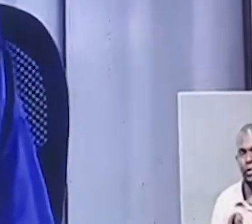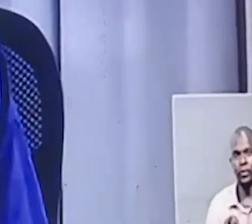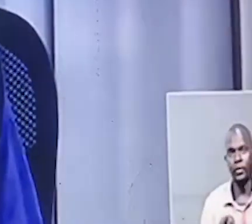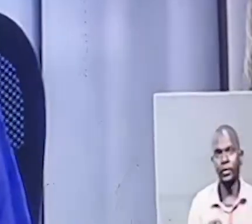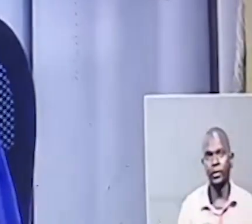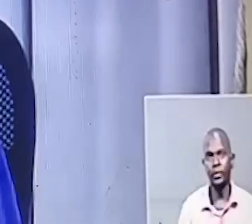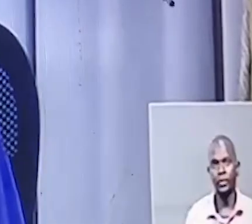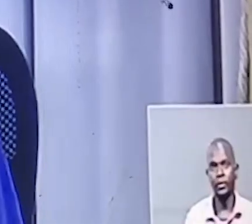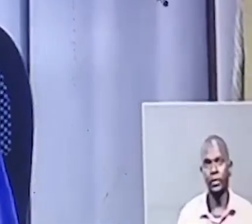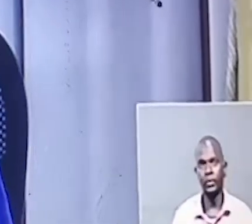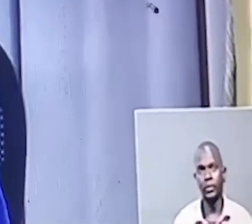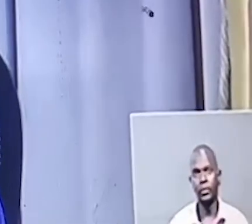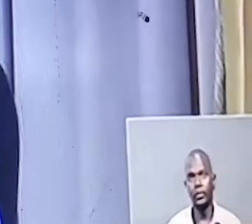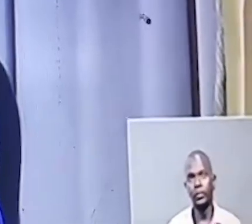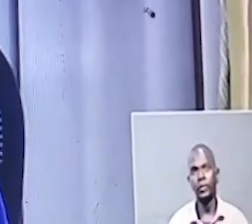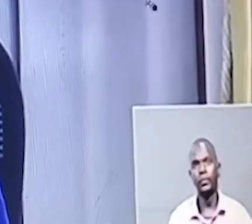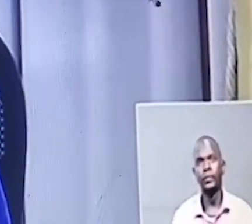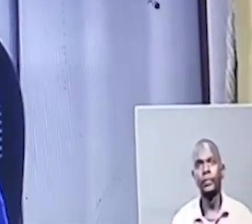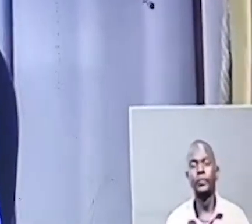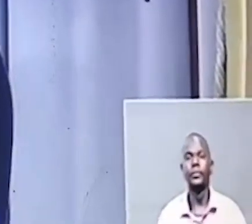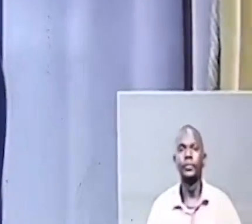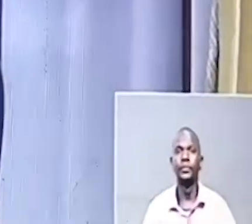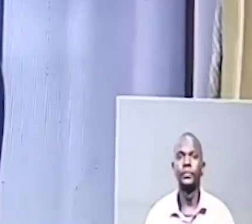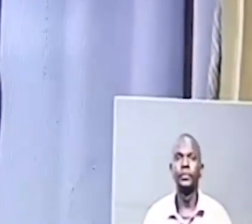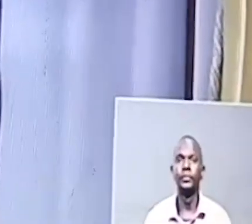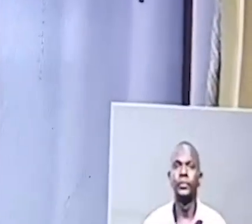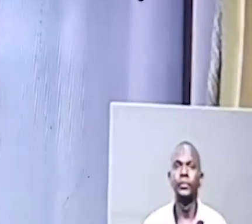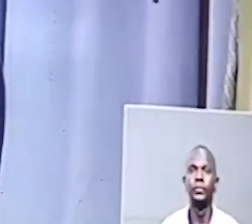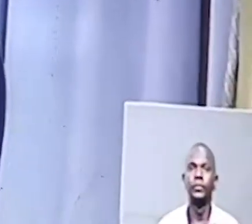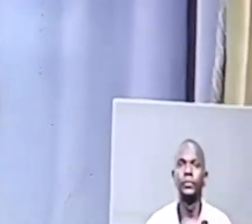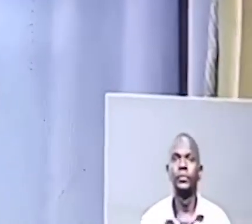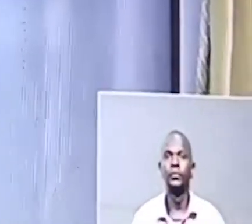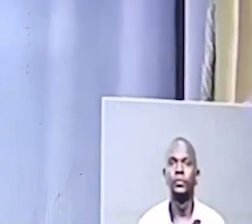But the ruling on the proceeding. Yeah, they need to point first.